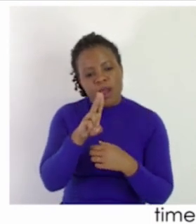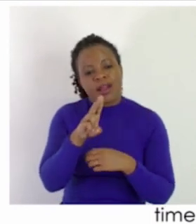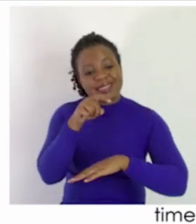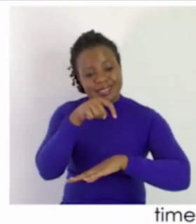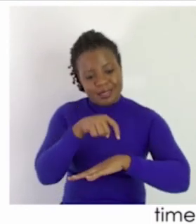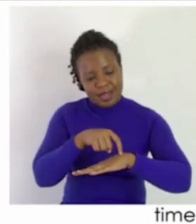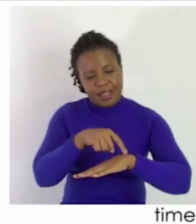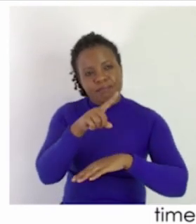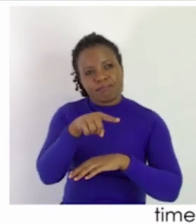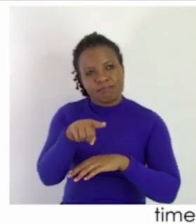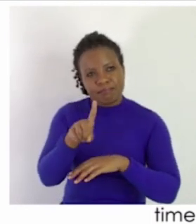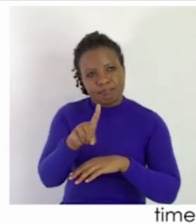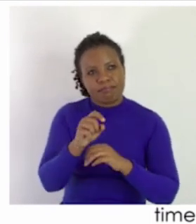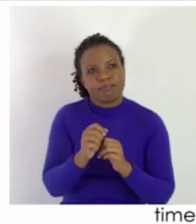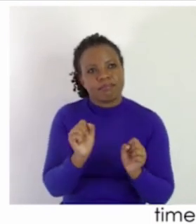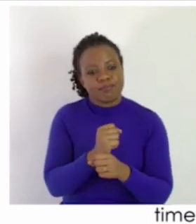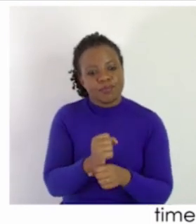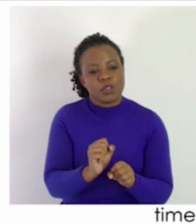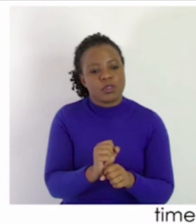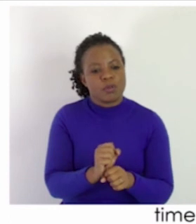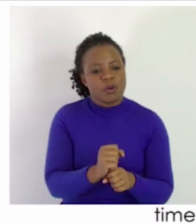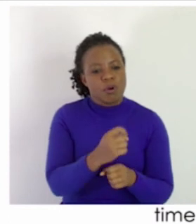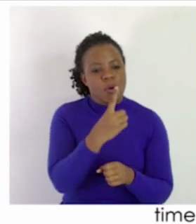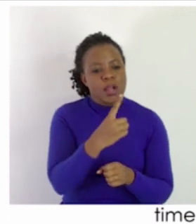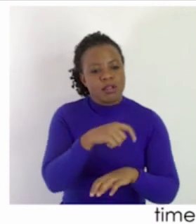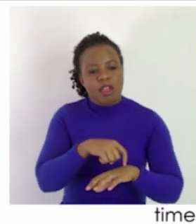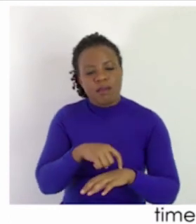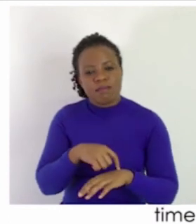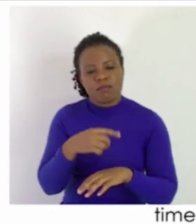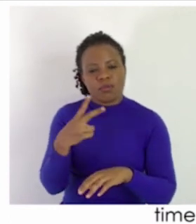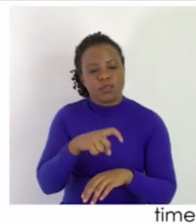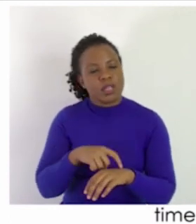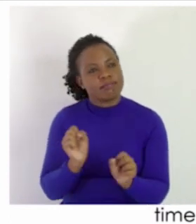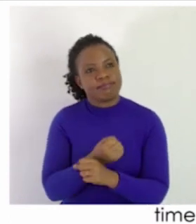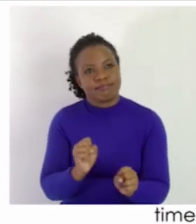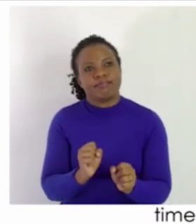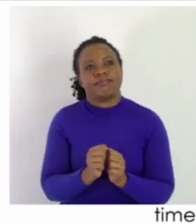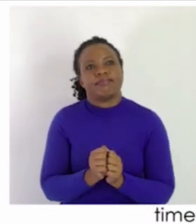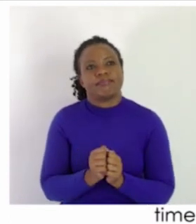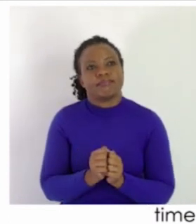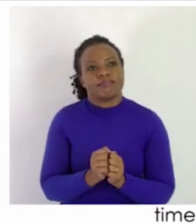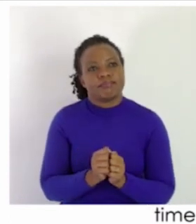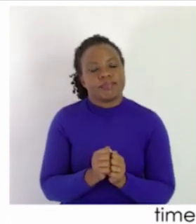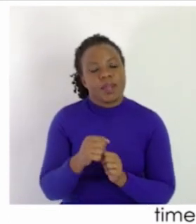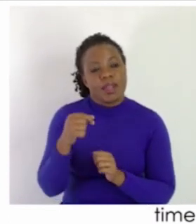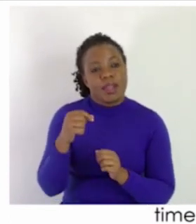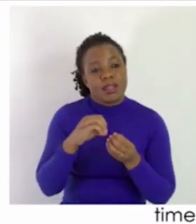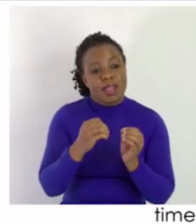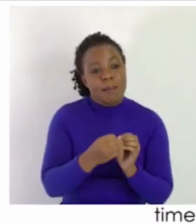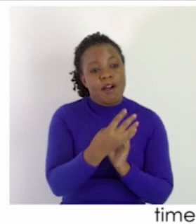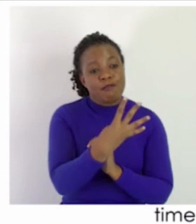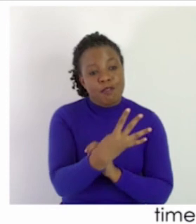Because we cannot say 1 time, 2 times, 3 times. Okay. Right, the remaining